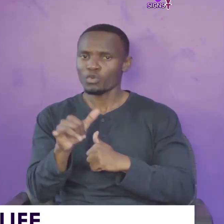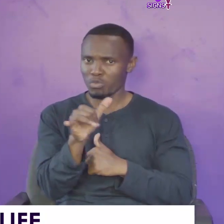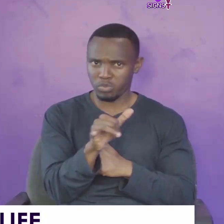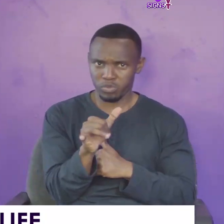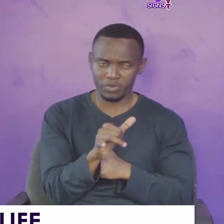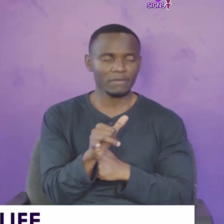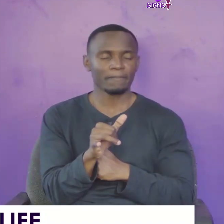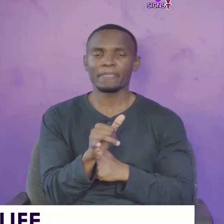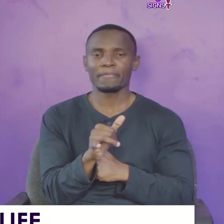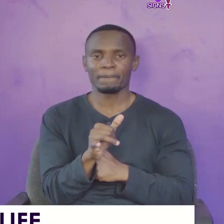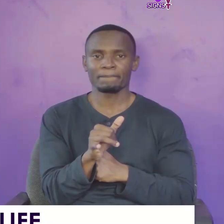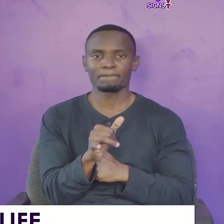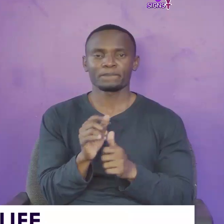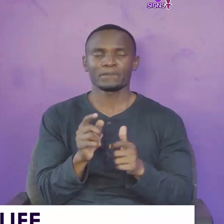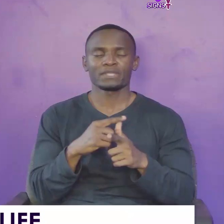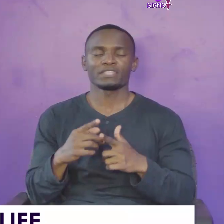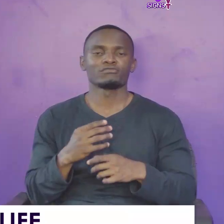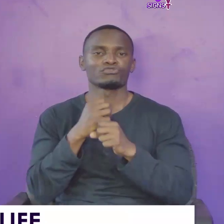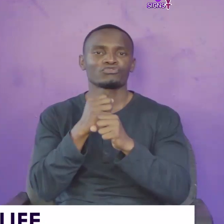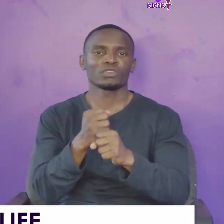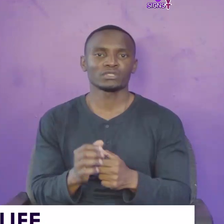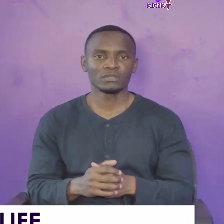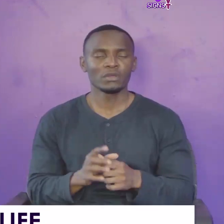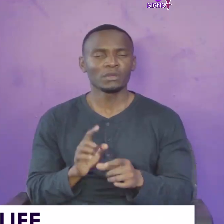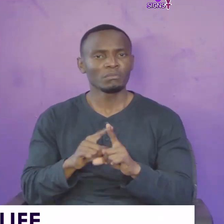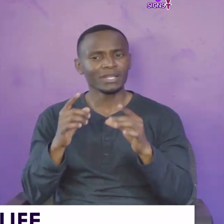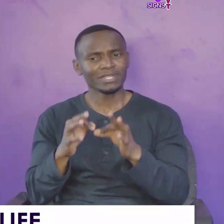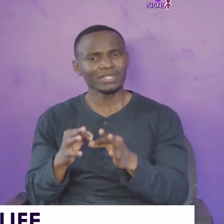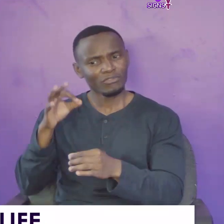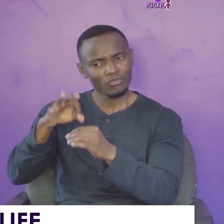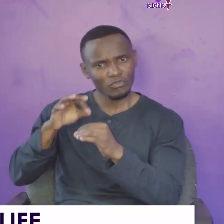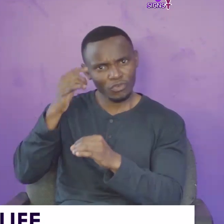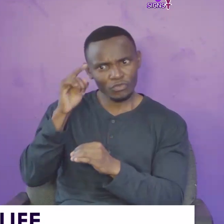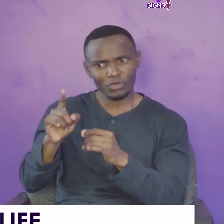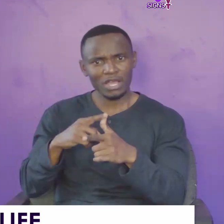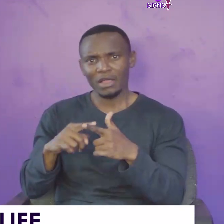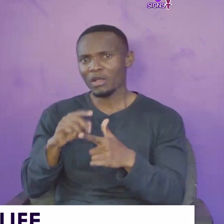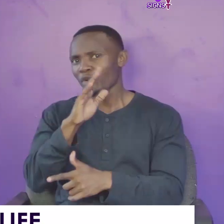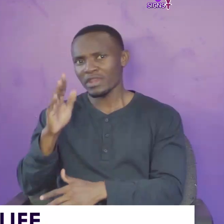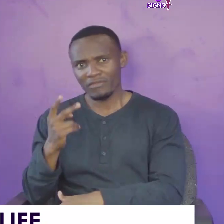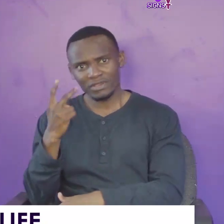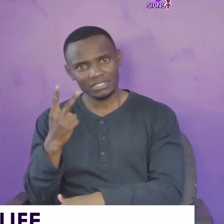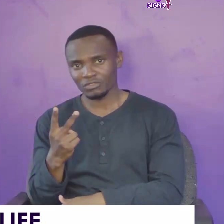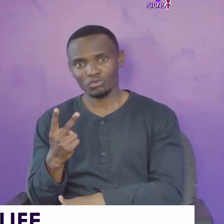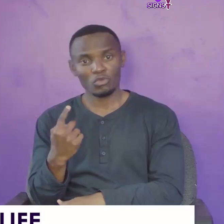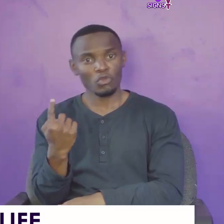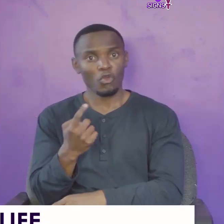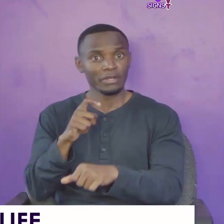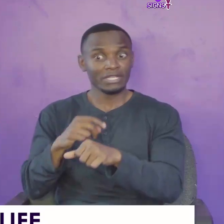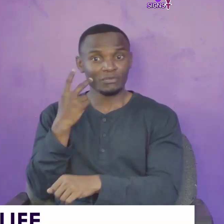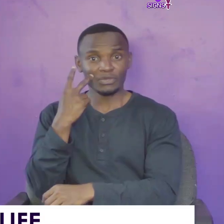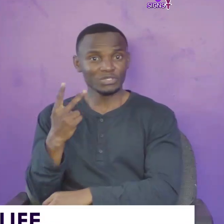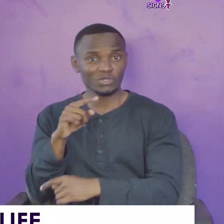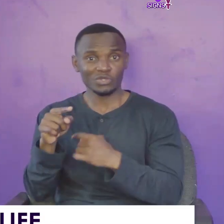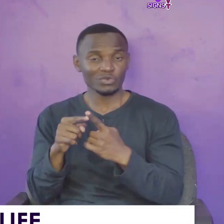in, we elect you and then we never get to see you again. We only get to see you again at our grassroots,